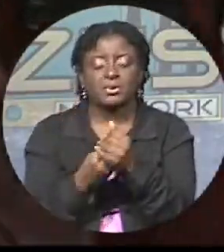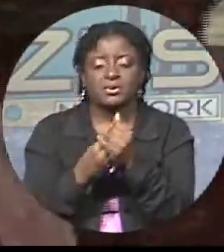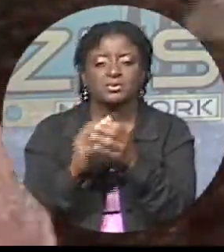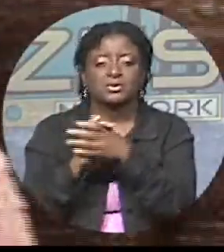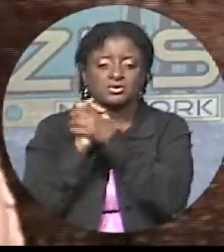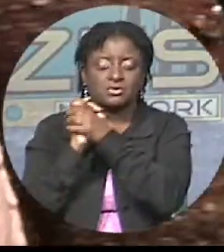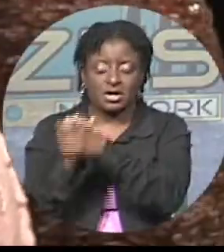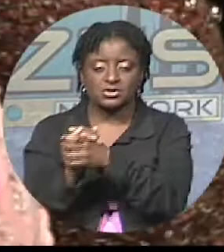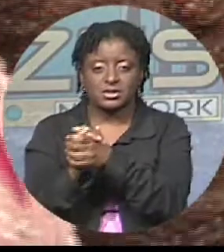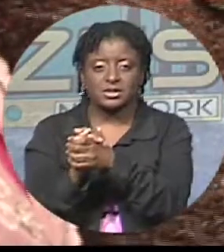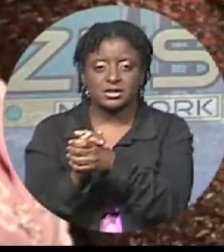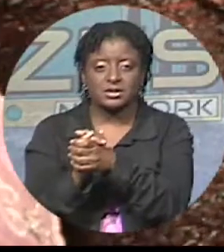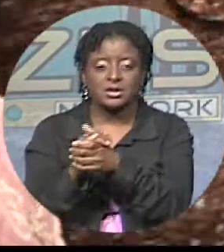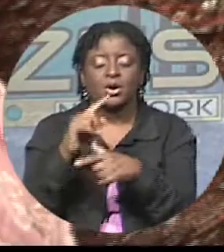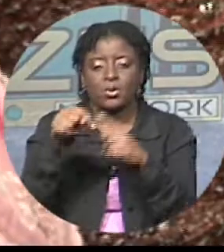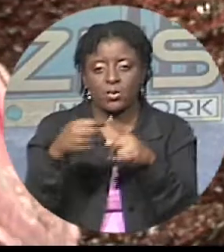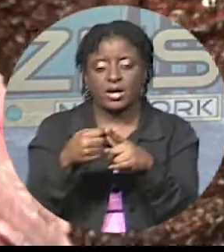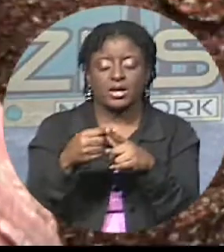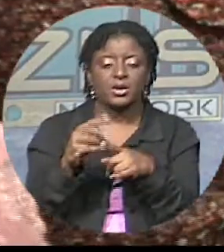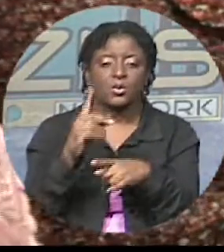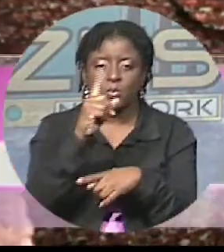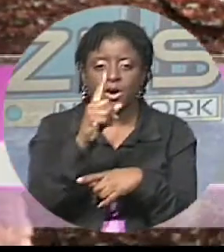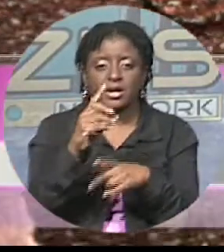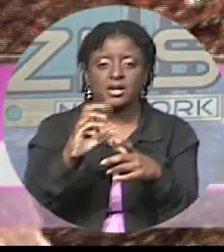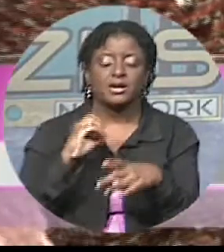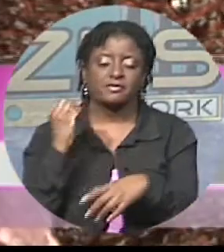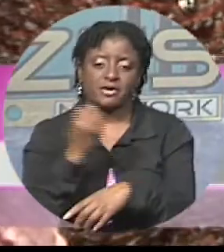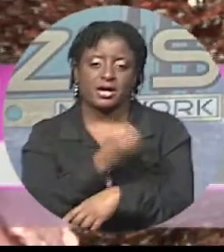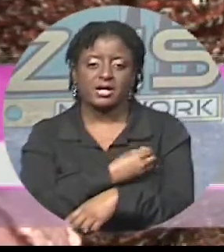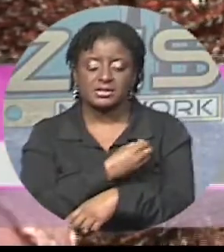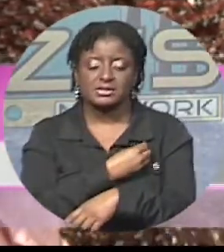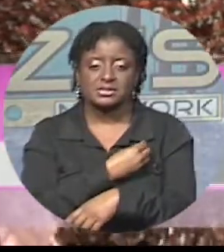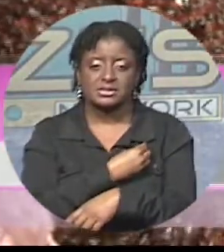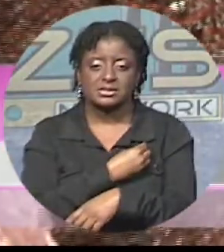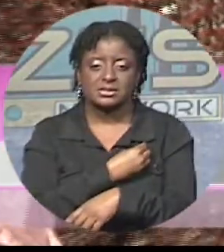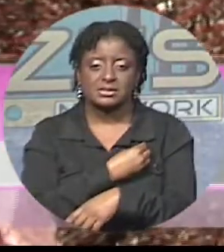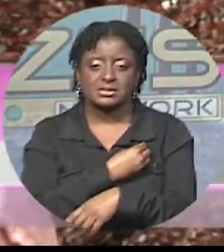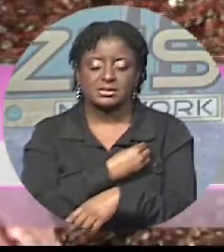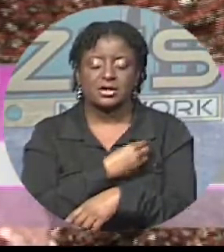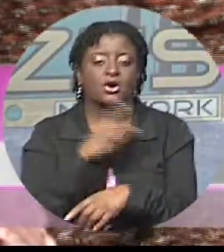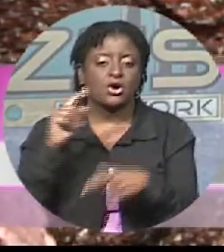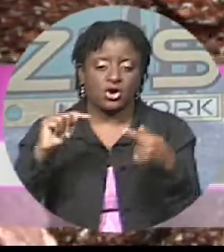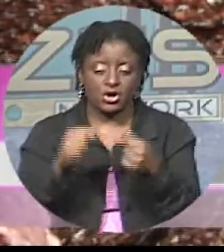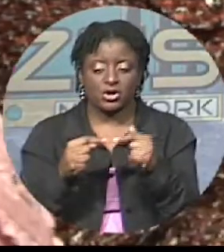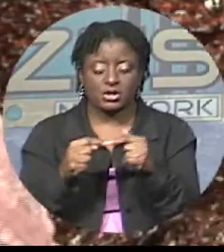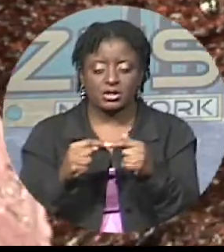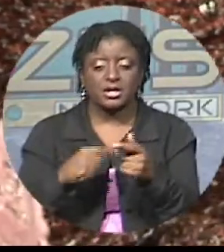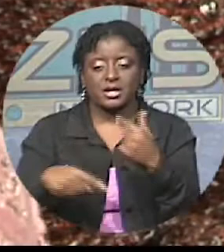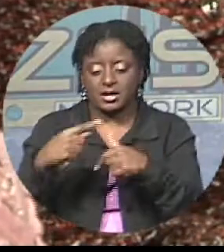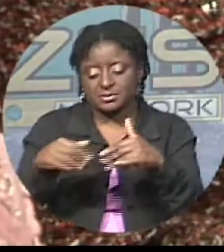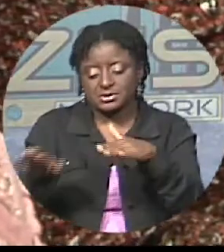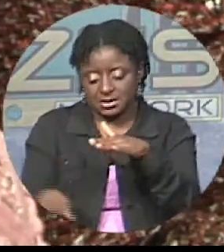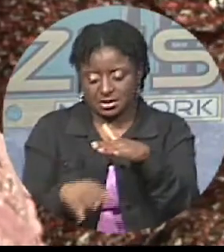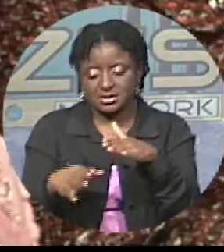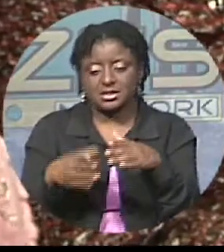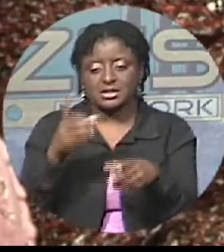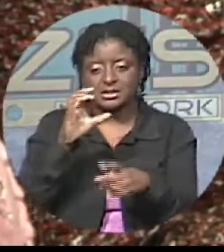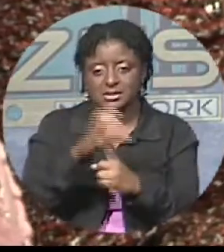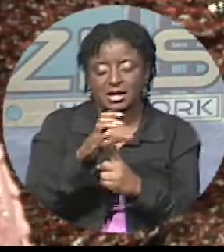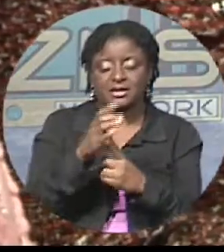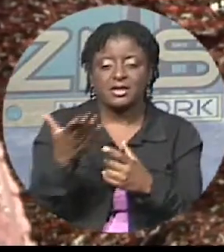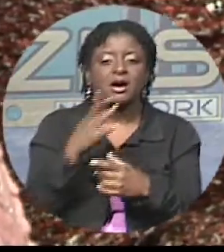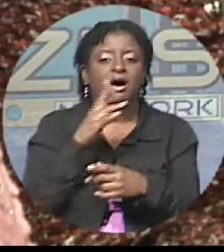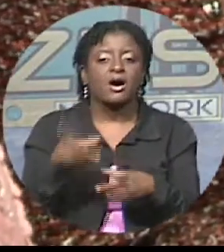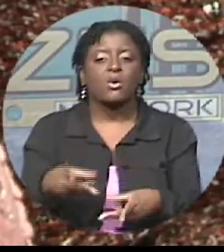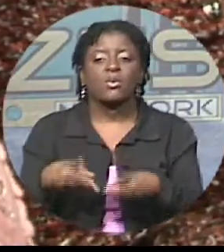When one of us hurt, when one of us come under attack, you attack us all, but there are ways of dealing with the attack. And so we